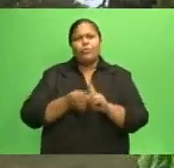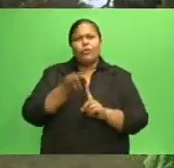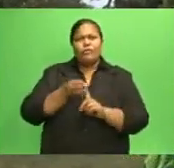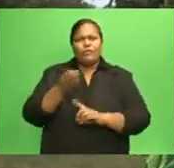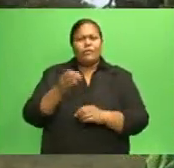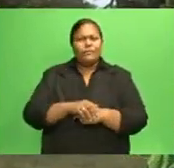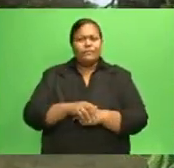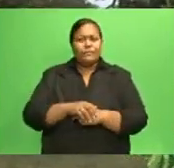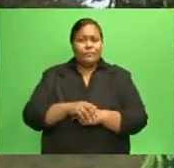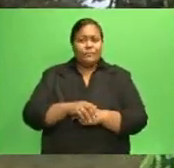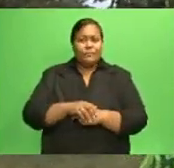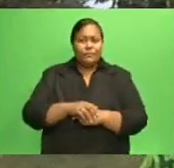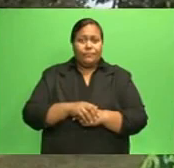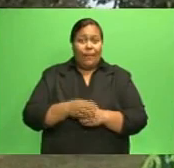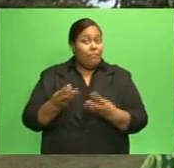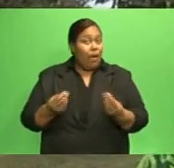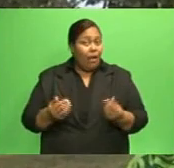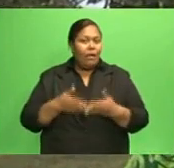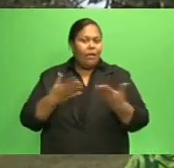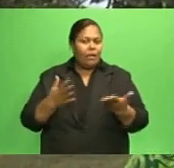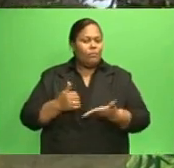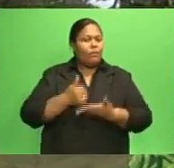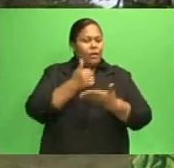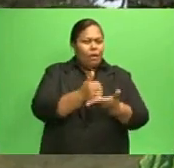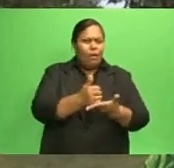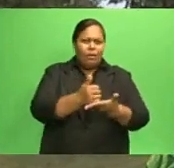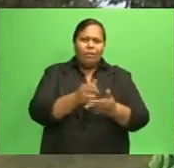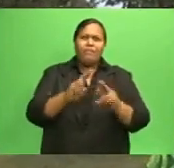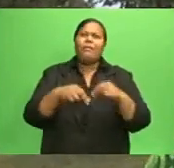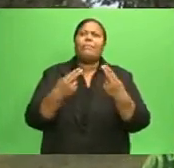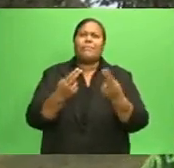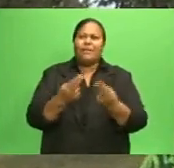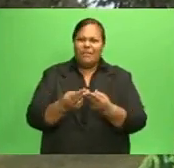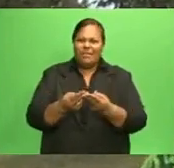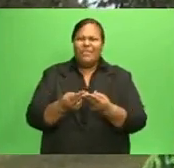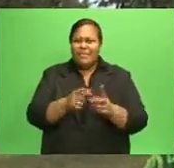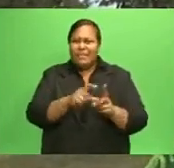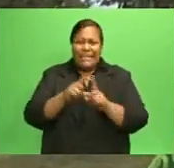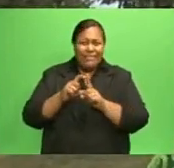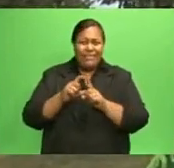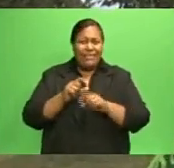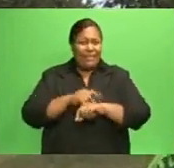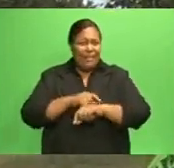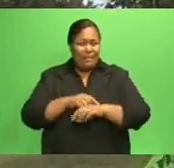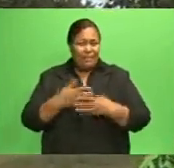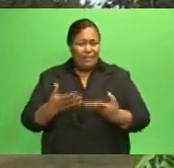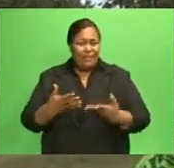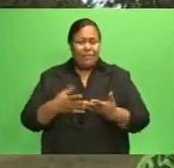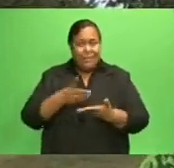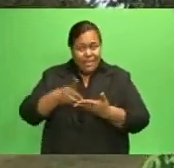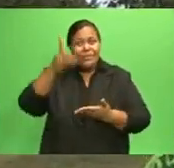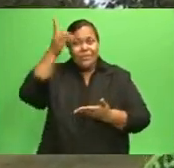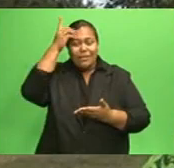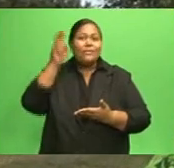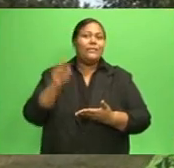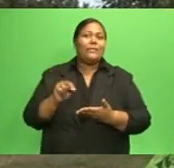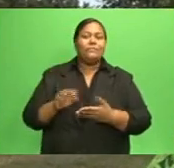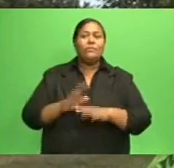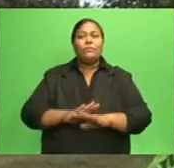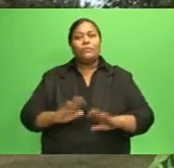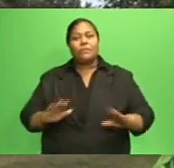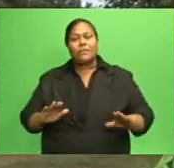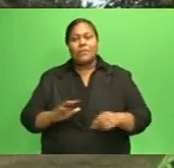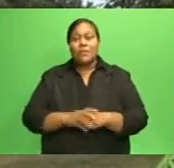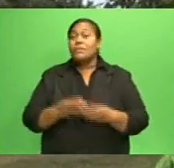The funds will assist most families in these trying times, particularly the educational needs of our children. The money will also be